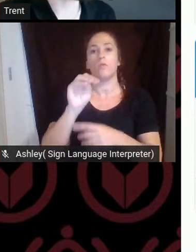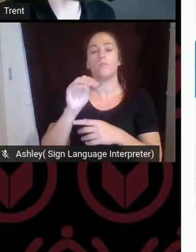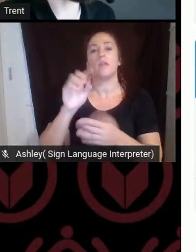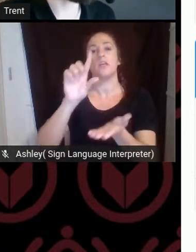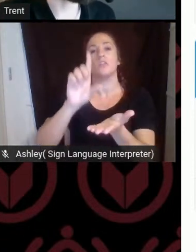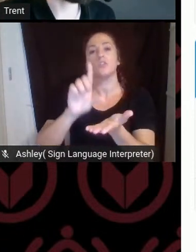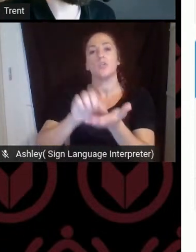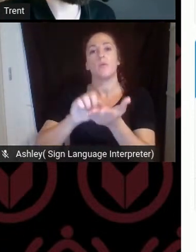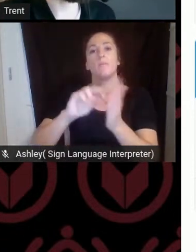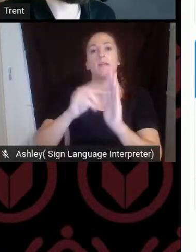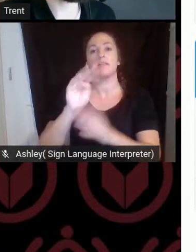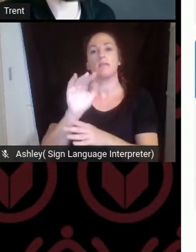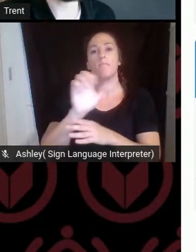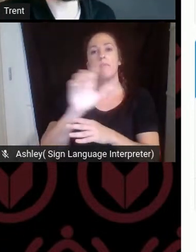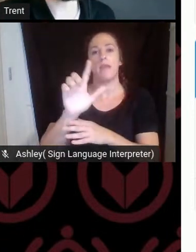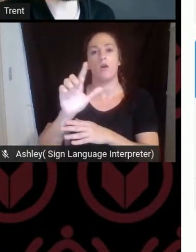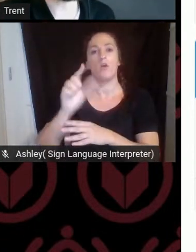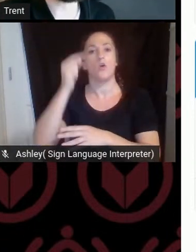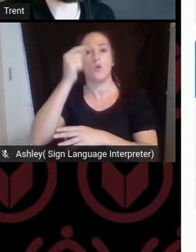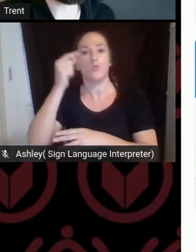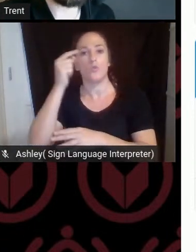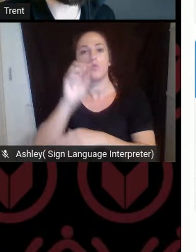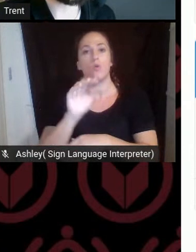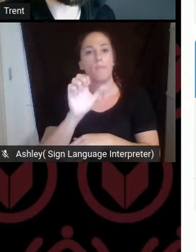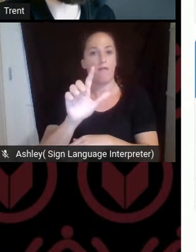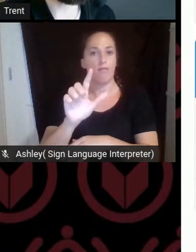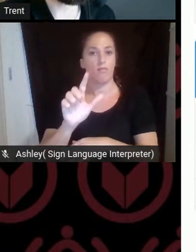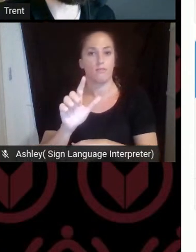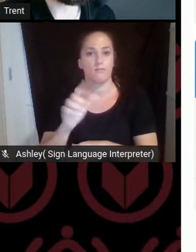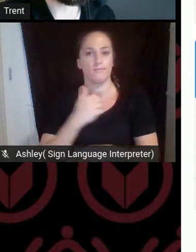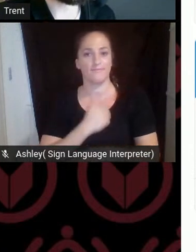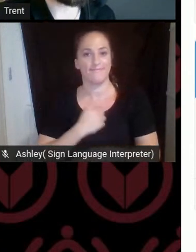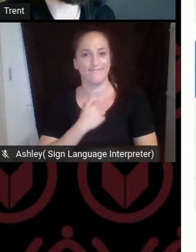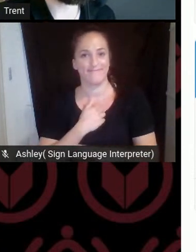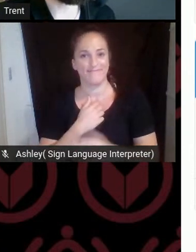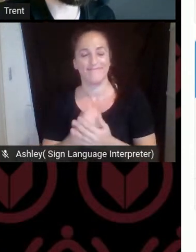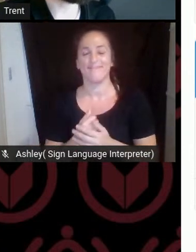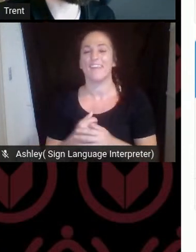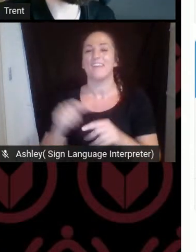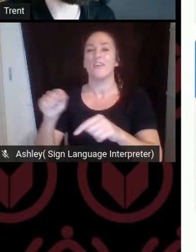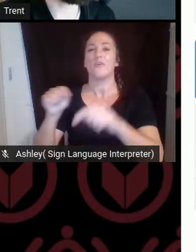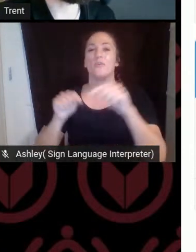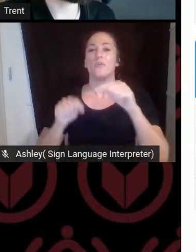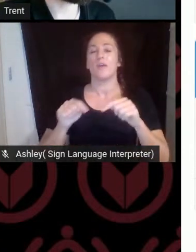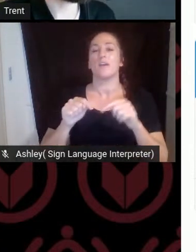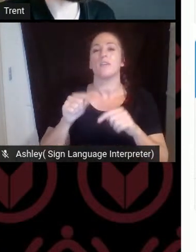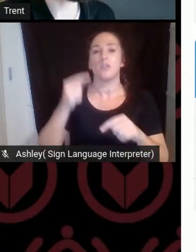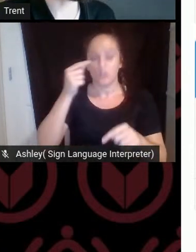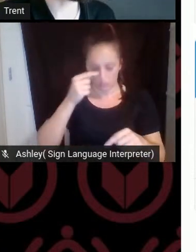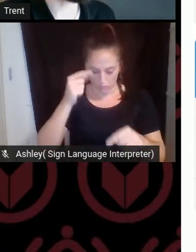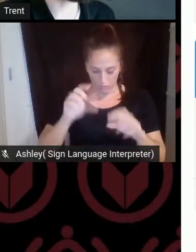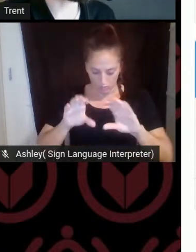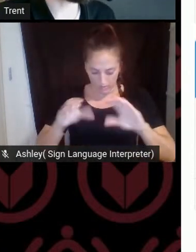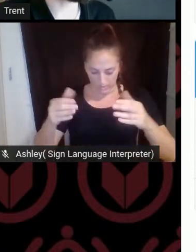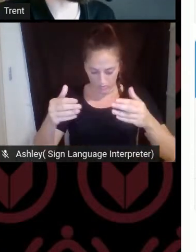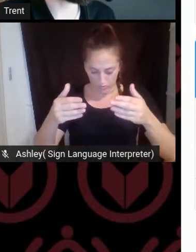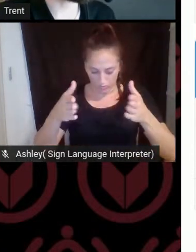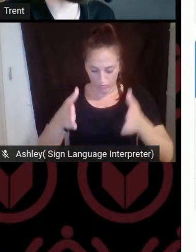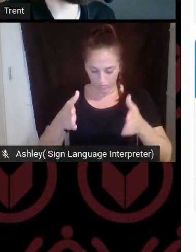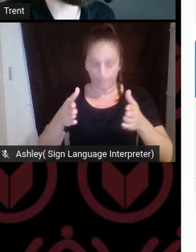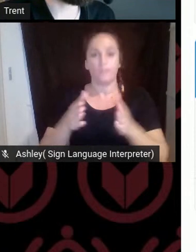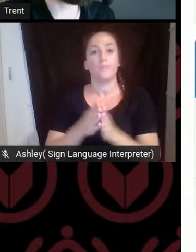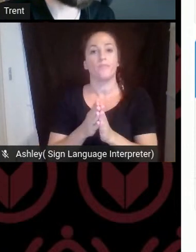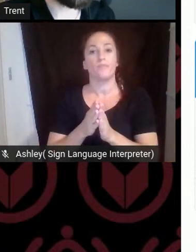Google Classroom before, all that you're going to do is you're going to go to the app selector and click on Classroom, and it'll take you here. You can also just go